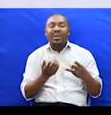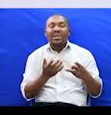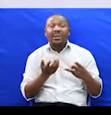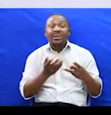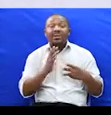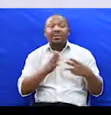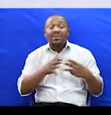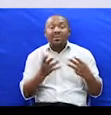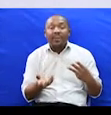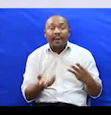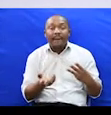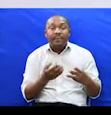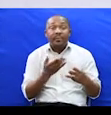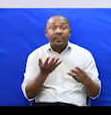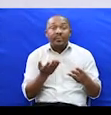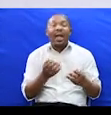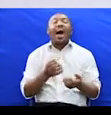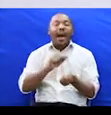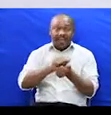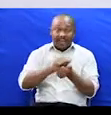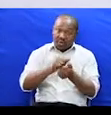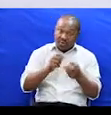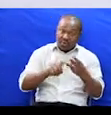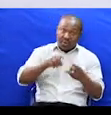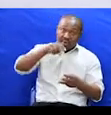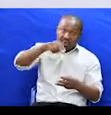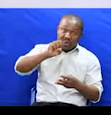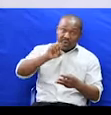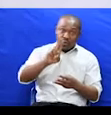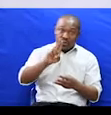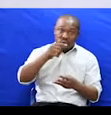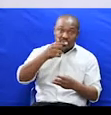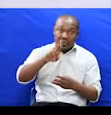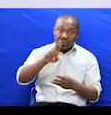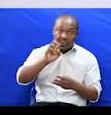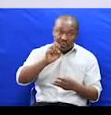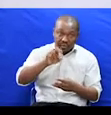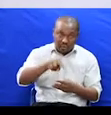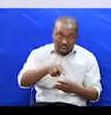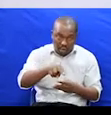and what? And what other particle? Neutron. Nice.